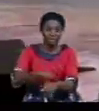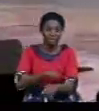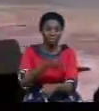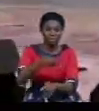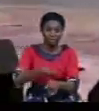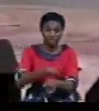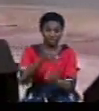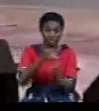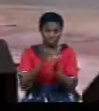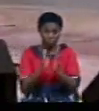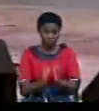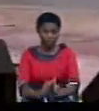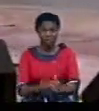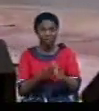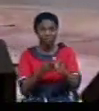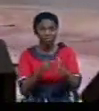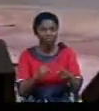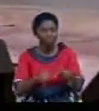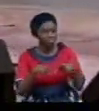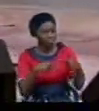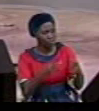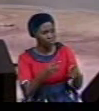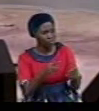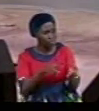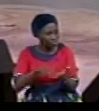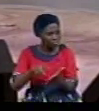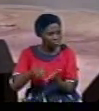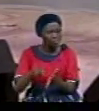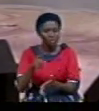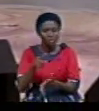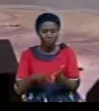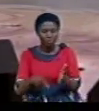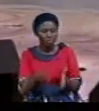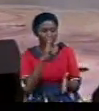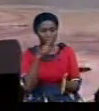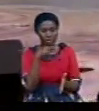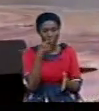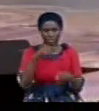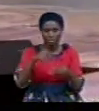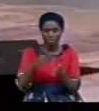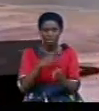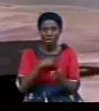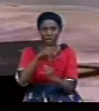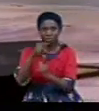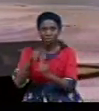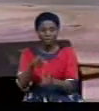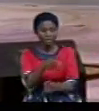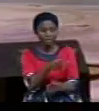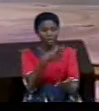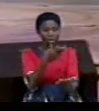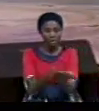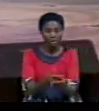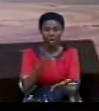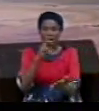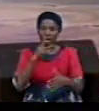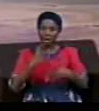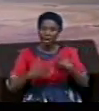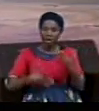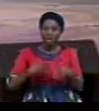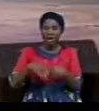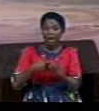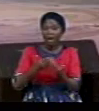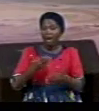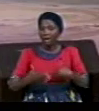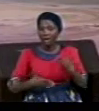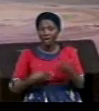place to go and see what they were told of and when they got there how happy they were how joyful